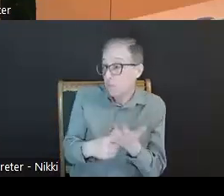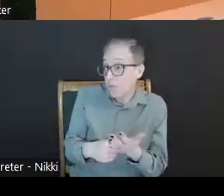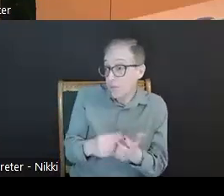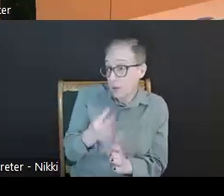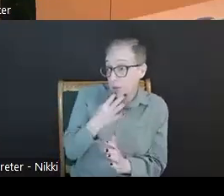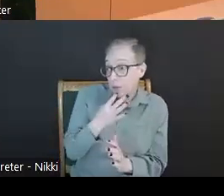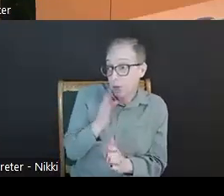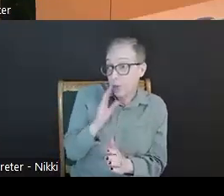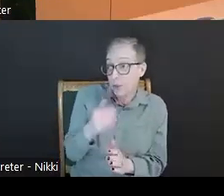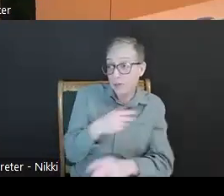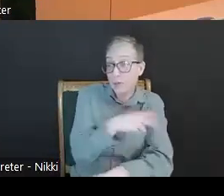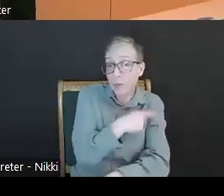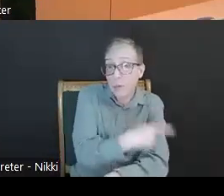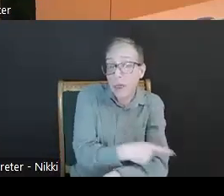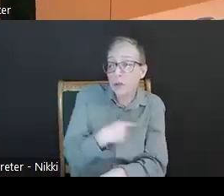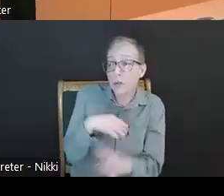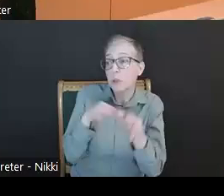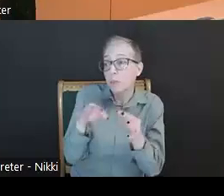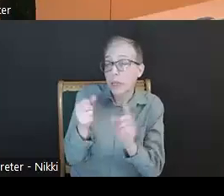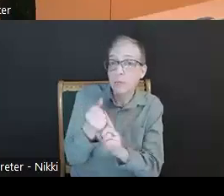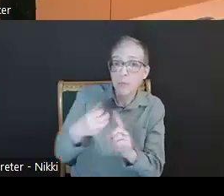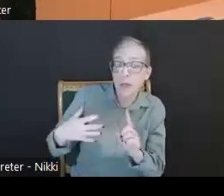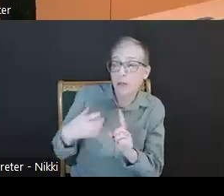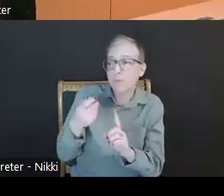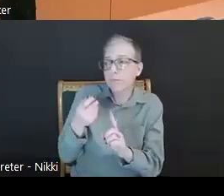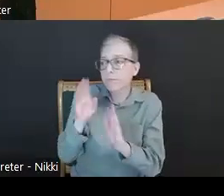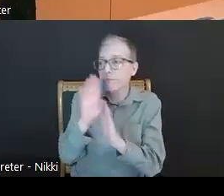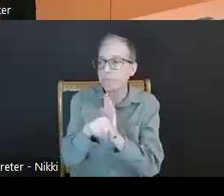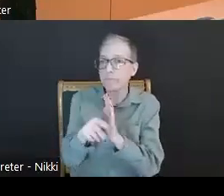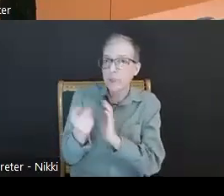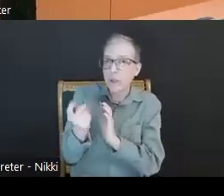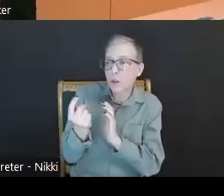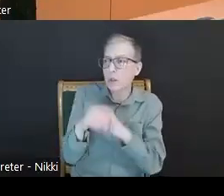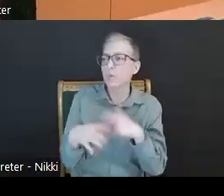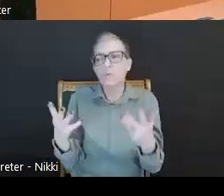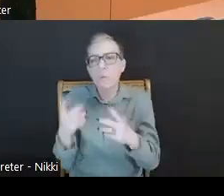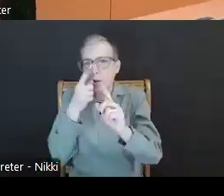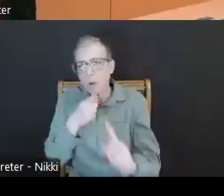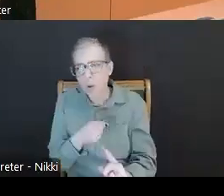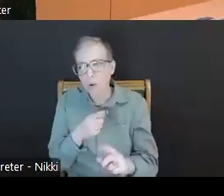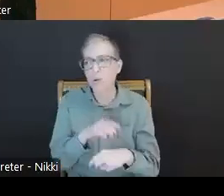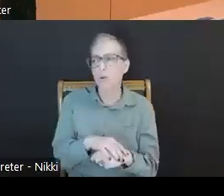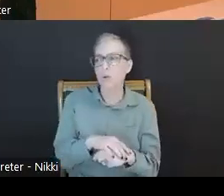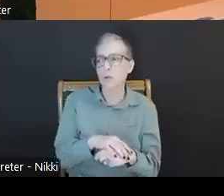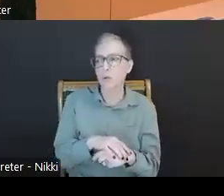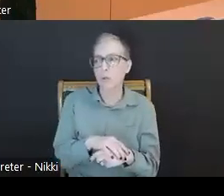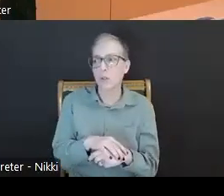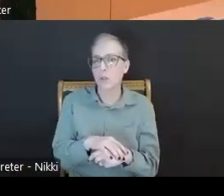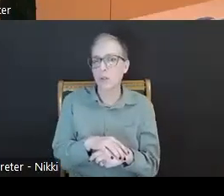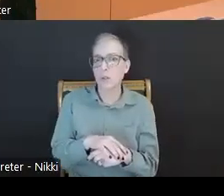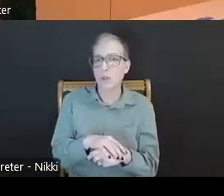give you a little bit of background. What are we gonna do here? What are some of the goals? Are we just rounding? Am I gonna break bad news? Are we gonna talk